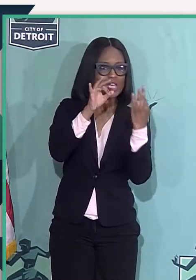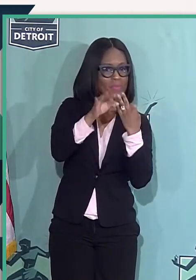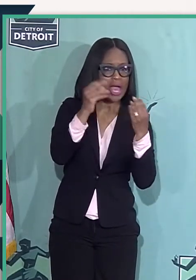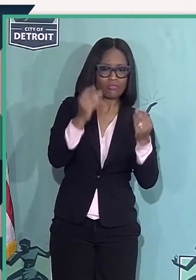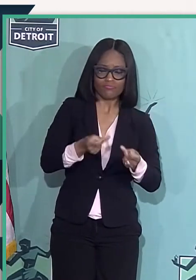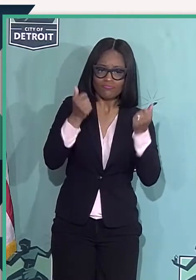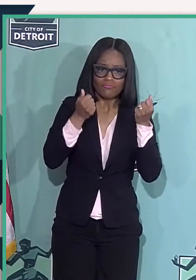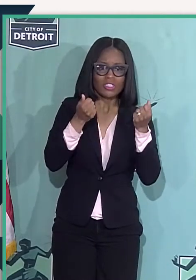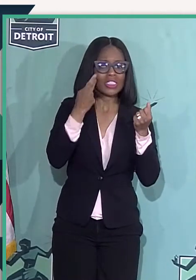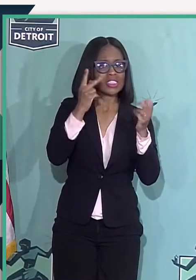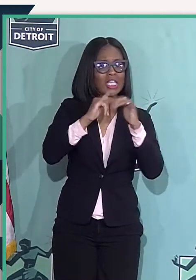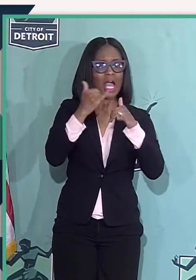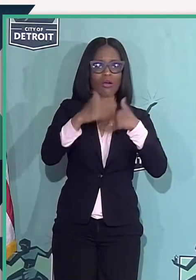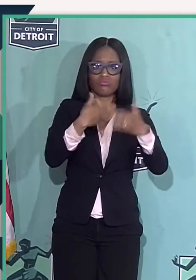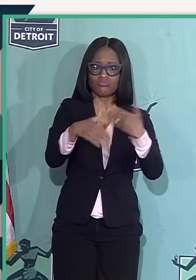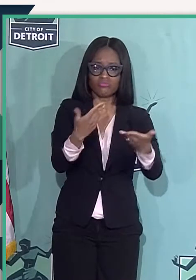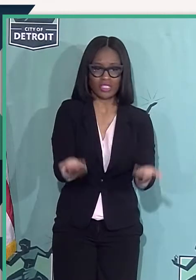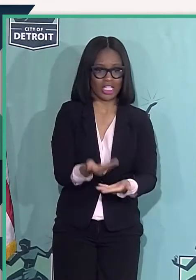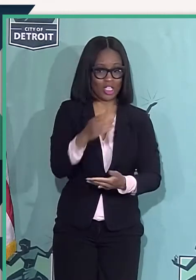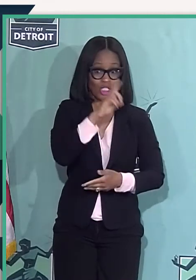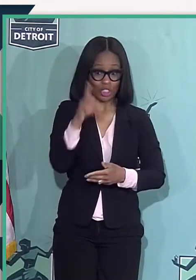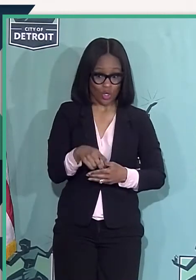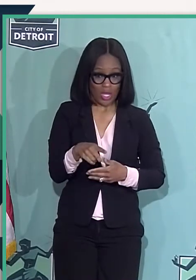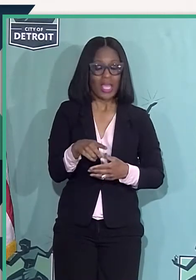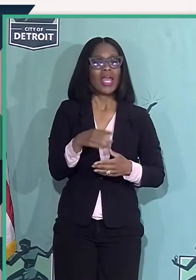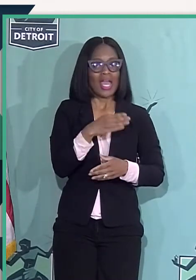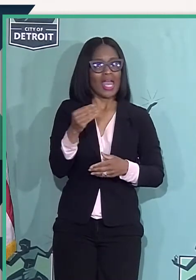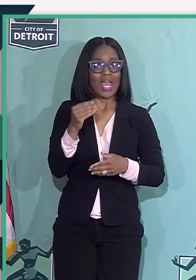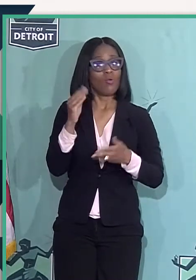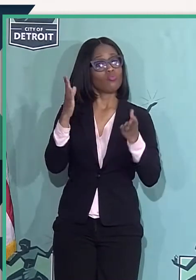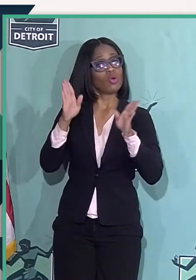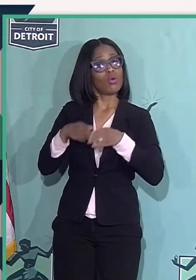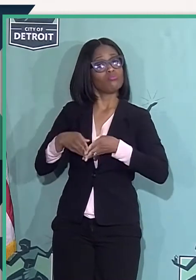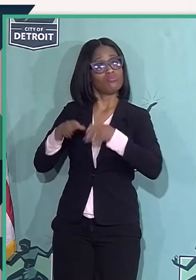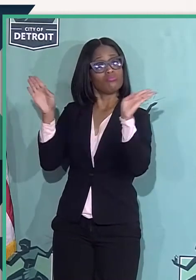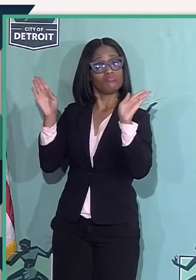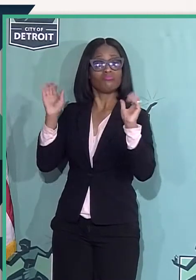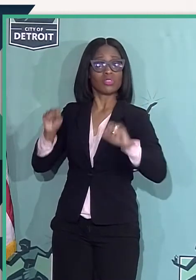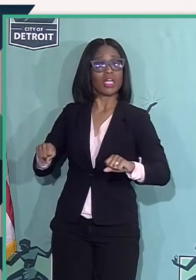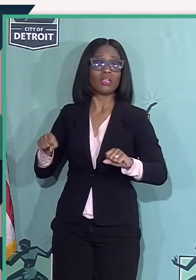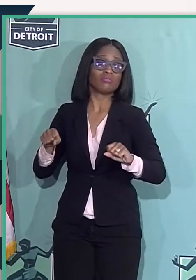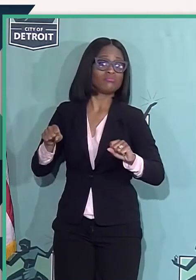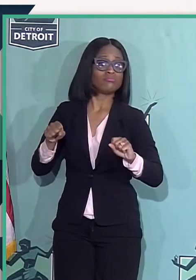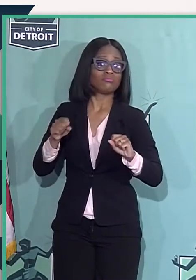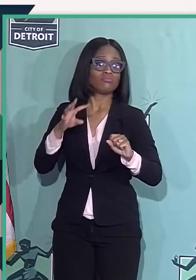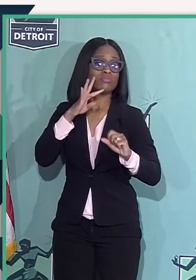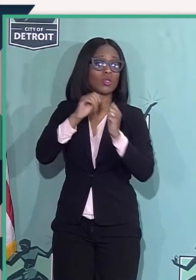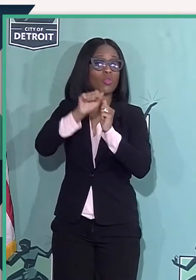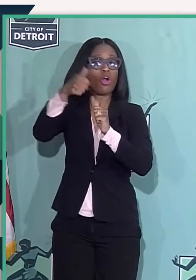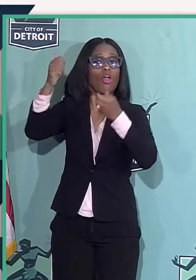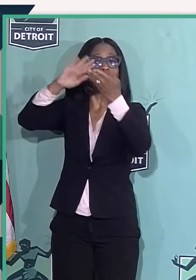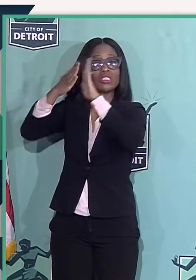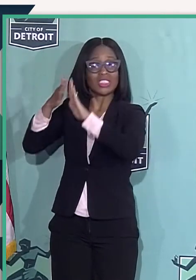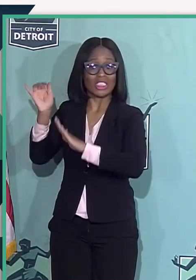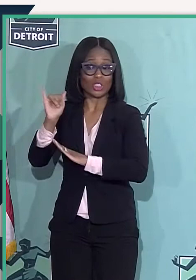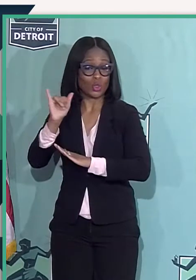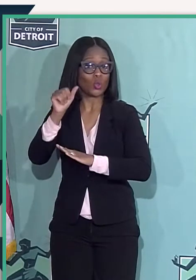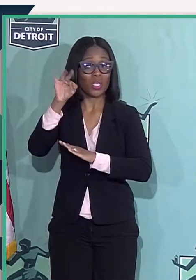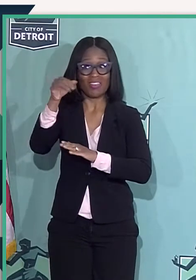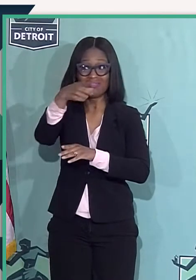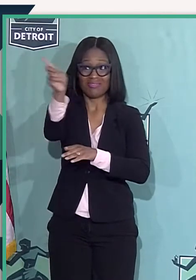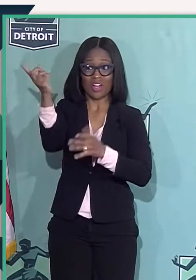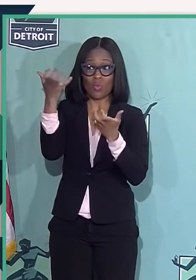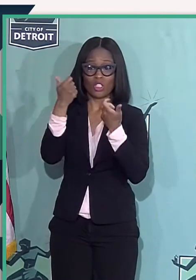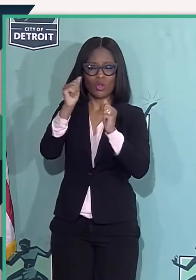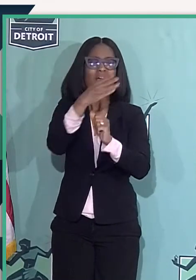here in the city of Detroit, and we are definitely open to speaking to other municipalities about similar